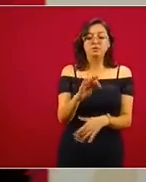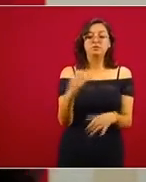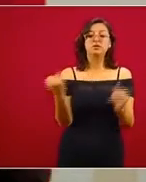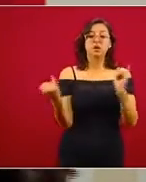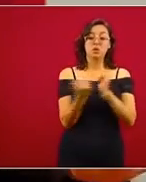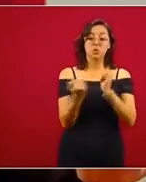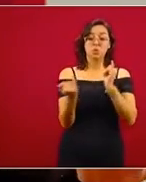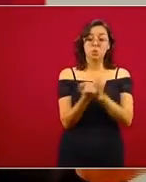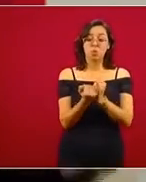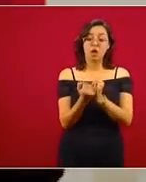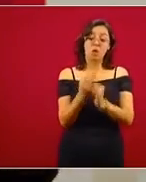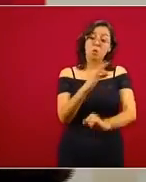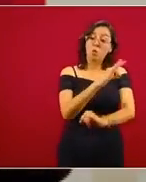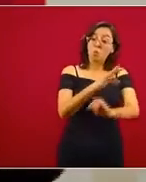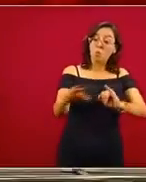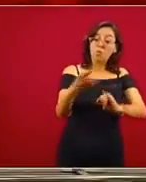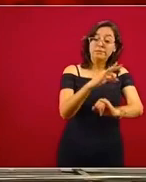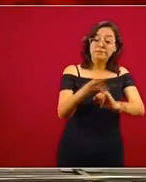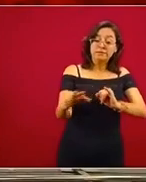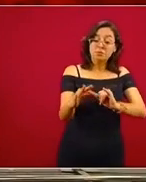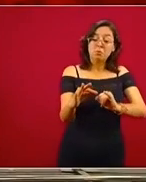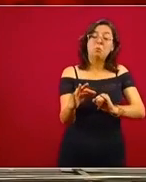sentinel surveillance.